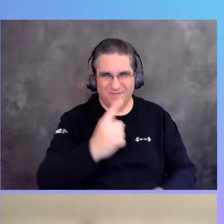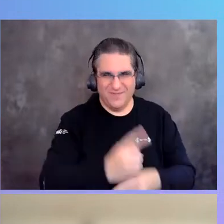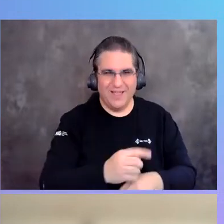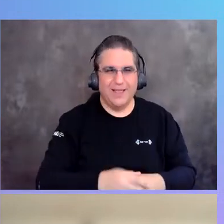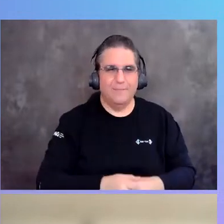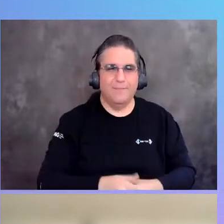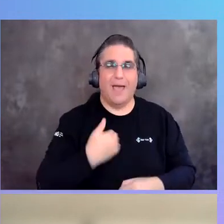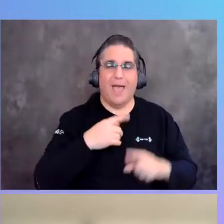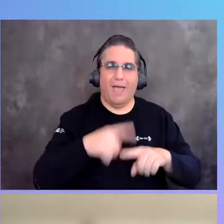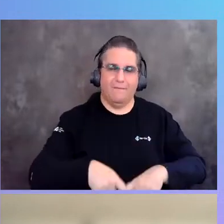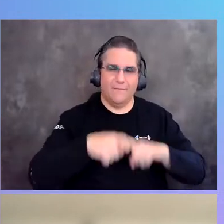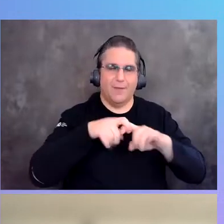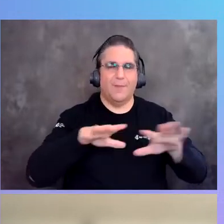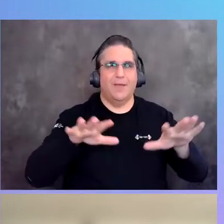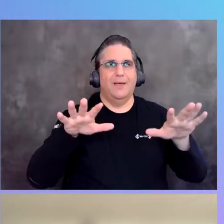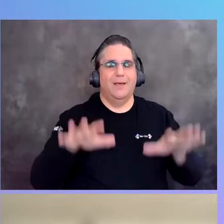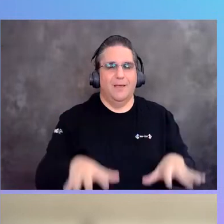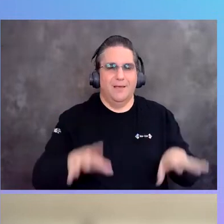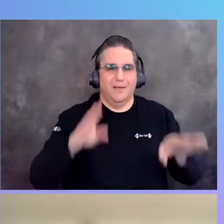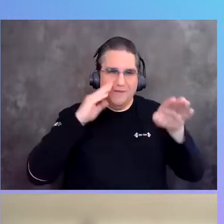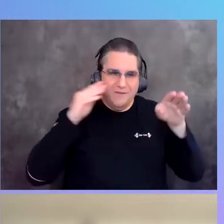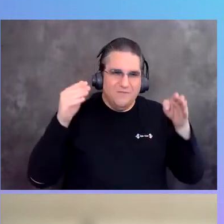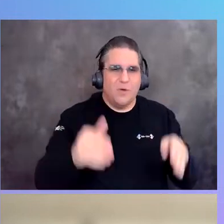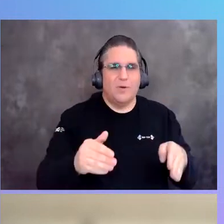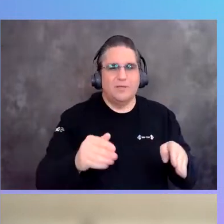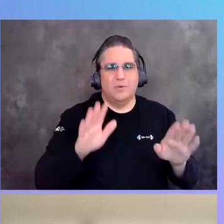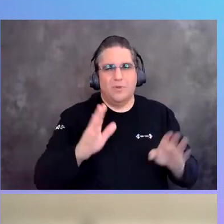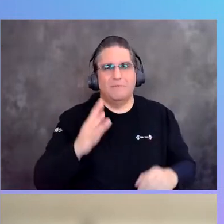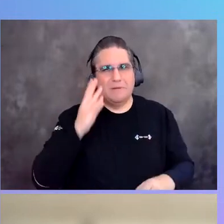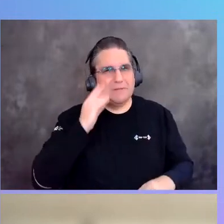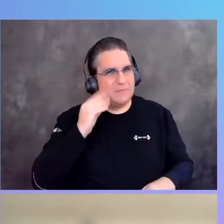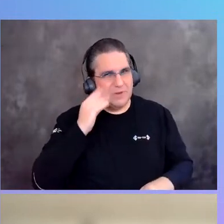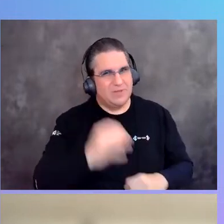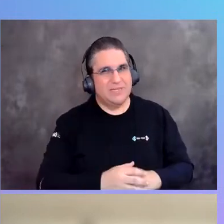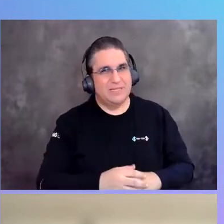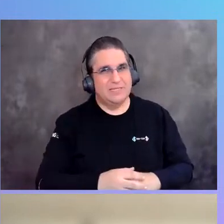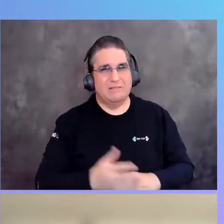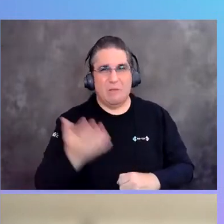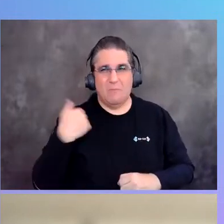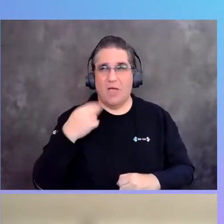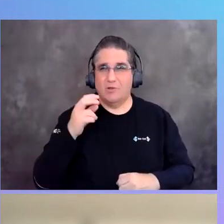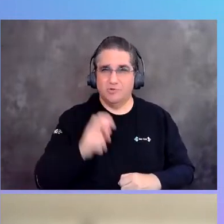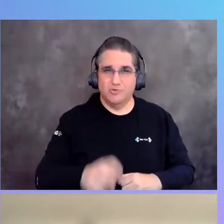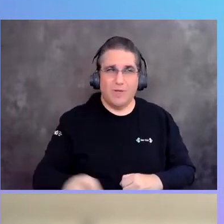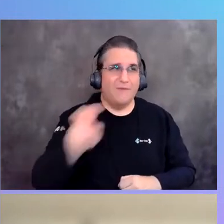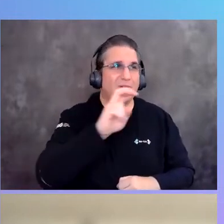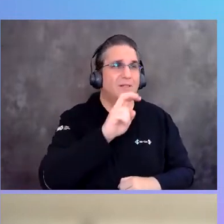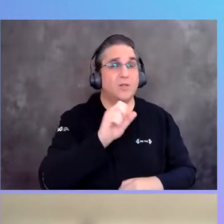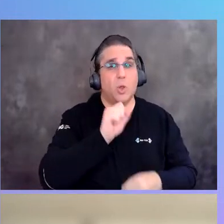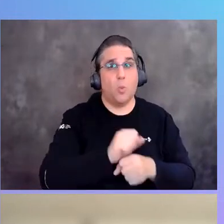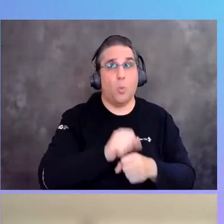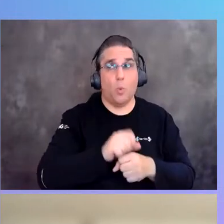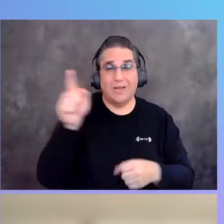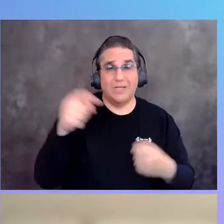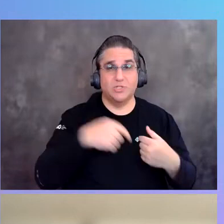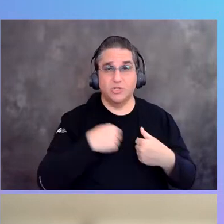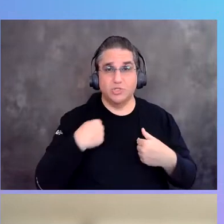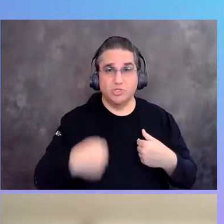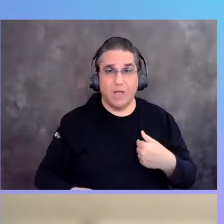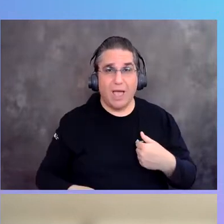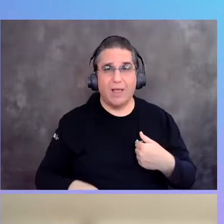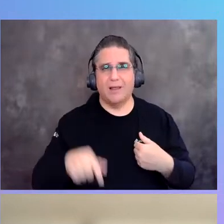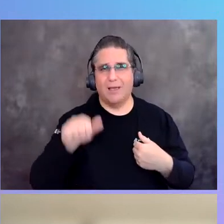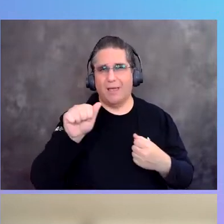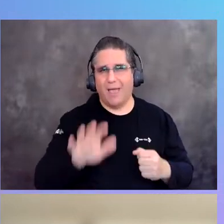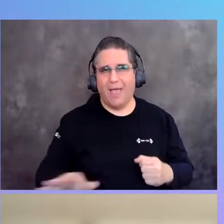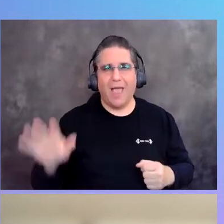fantastic experiences of Fidelity. So I traveled. I worked a lot in China, across Asia, in India. I